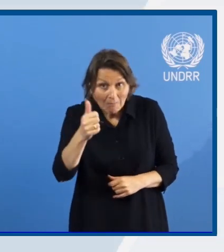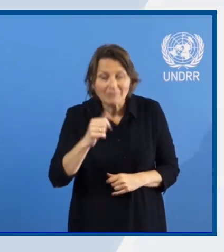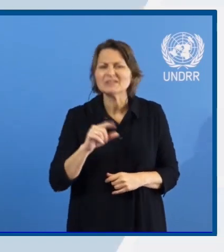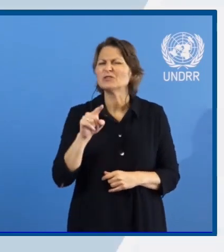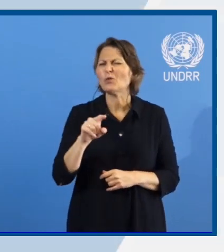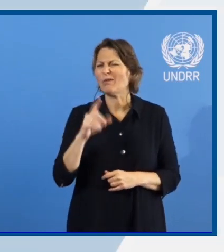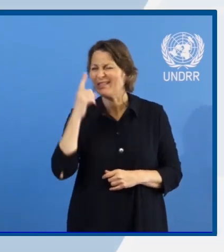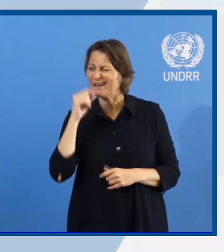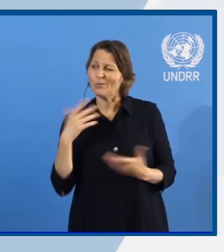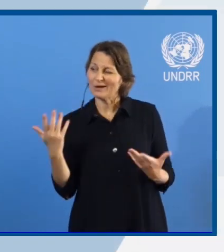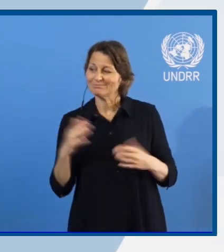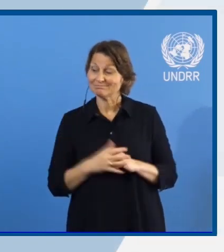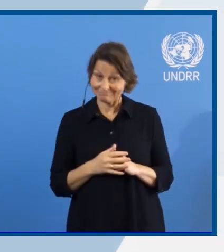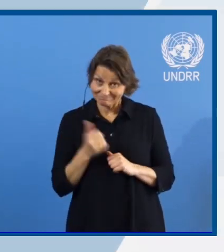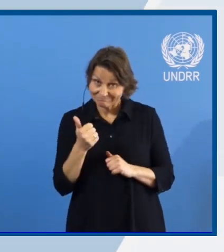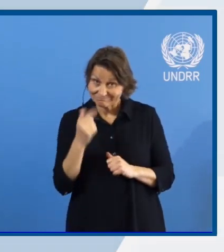of view, Niels.